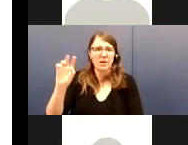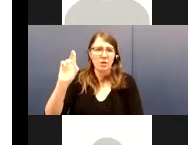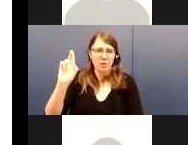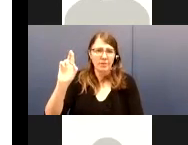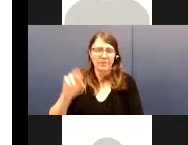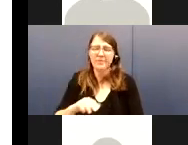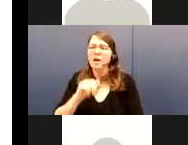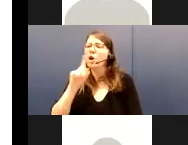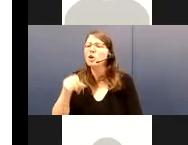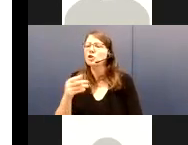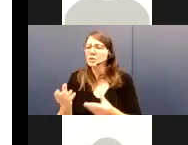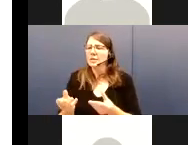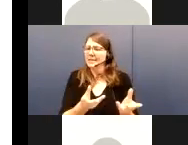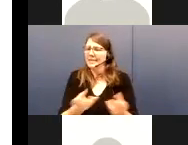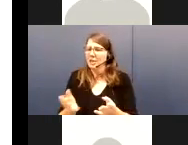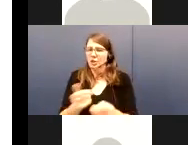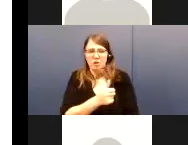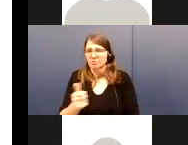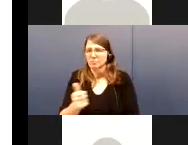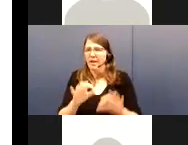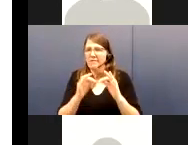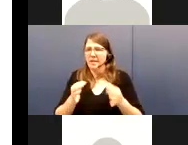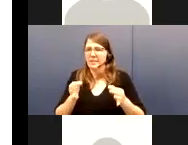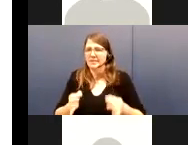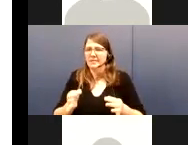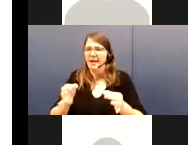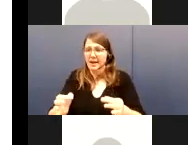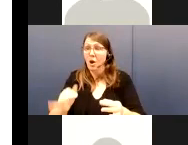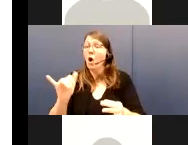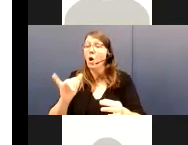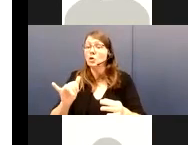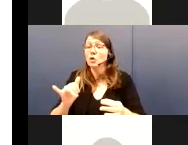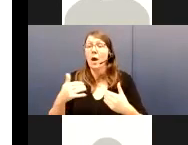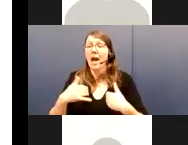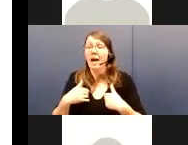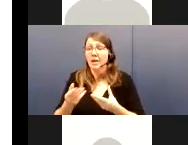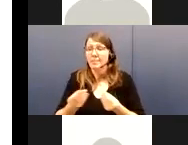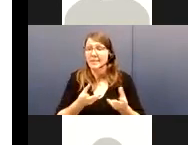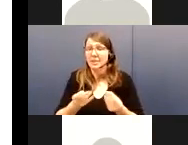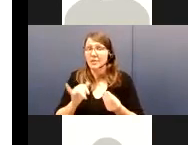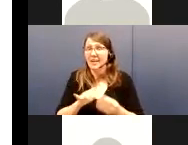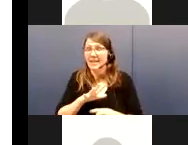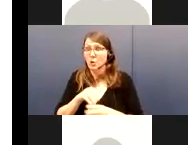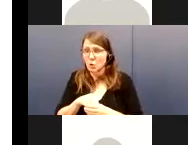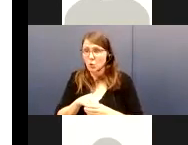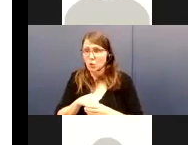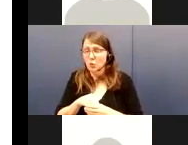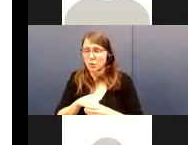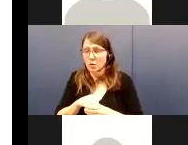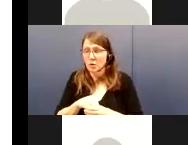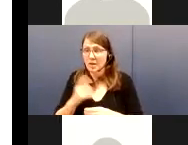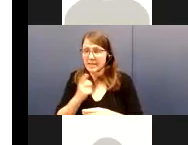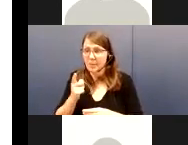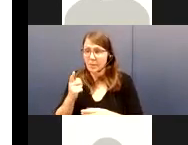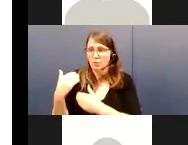the families get to make all the decisions themselves. There's kind of a mediation arbitration offering that you can mediate to the extent that you